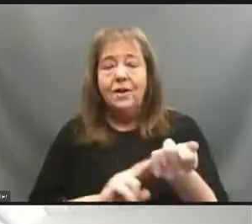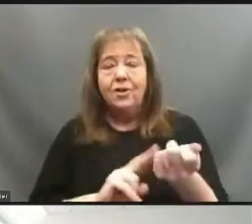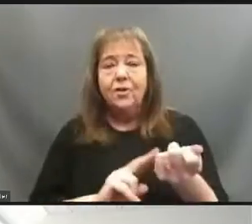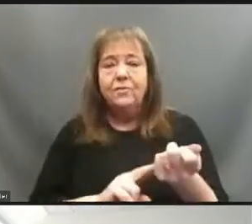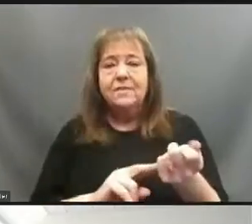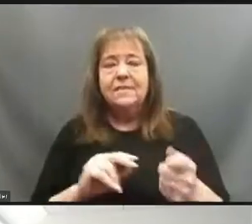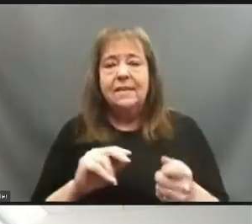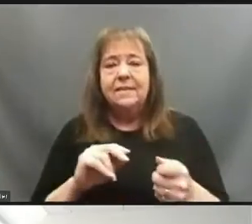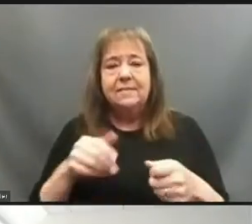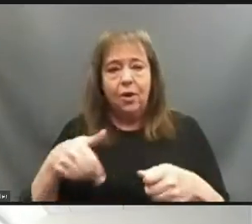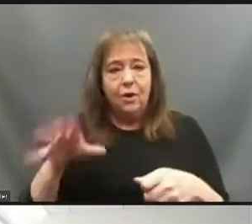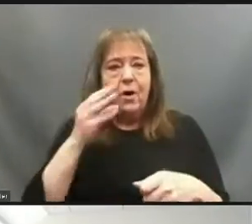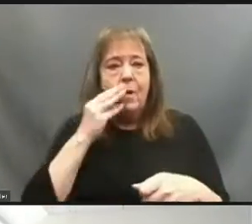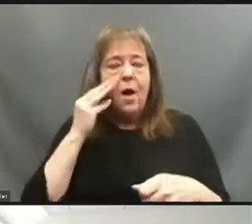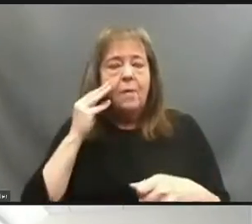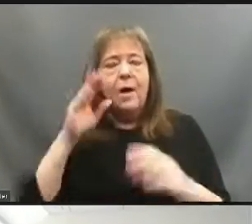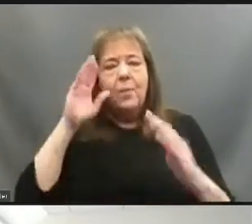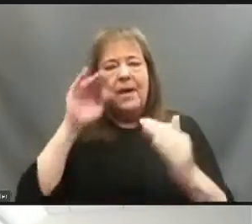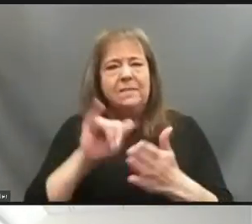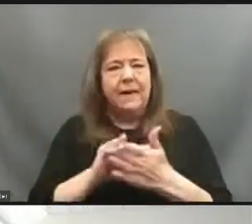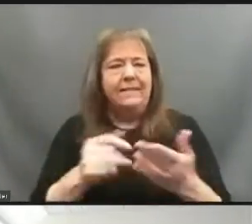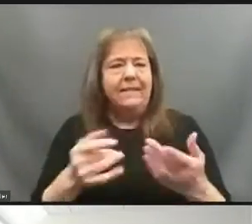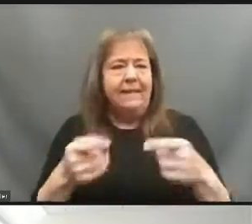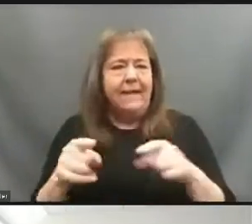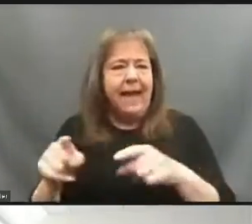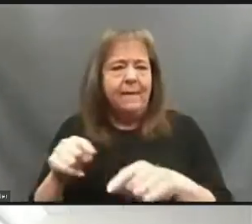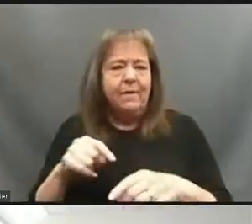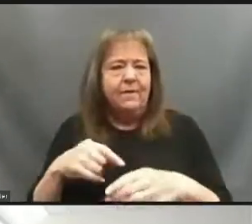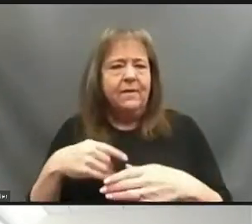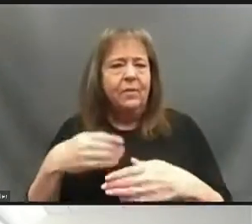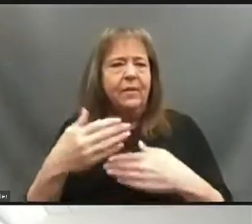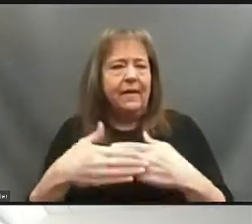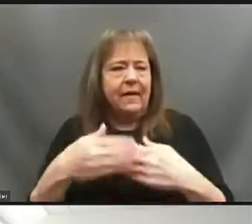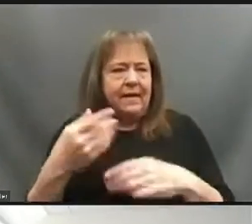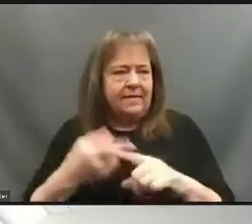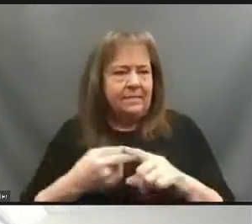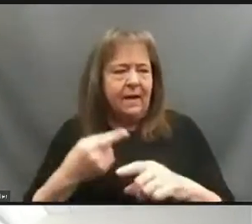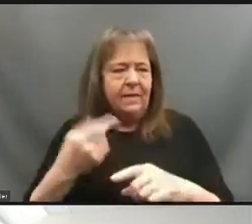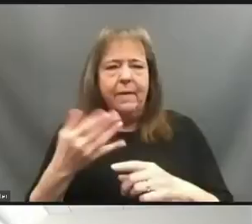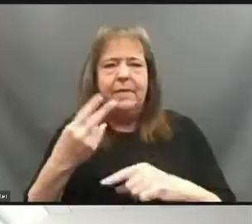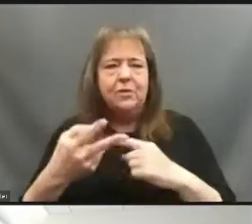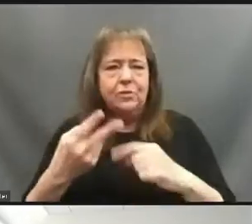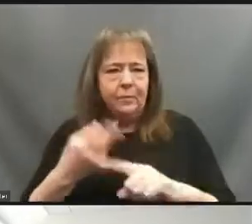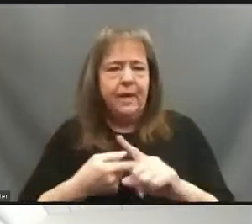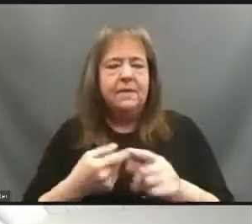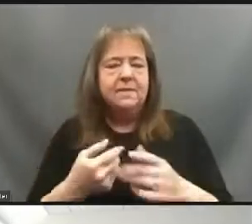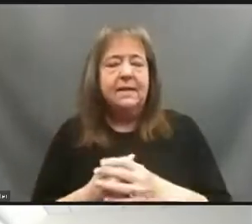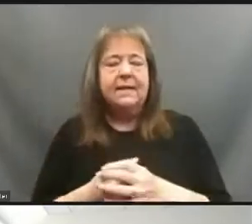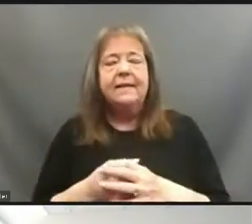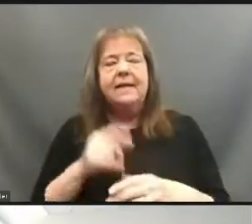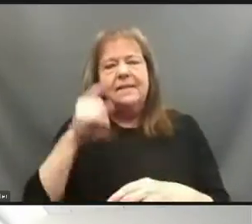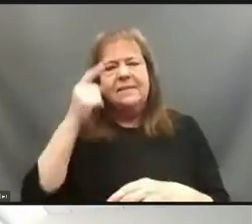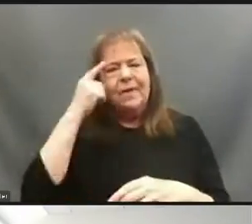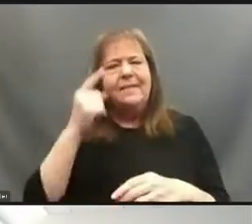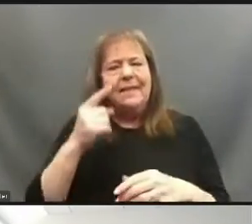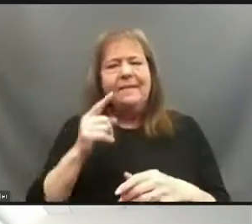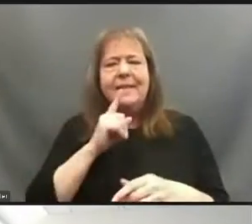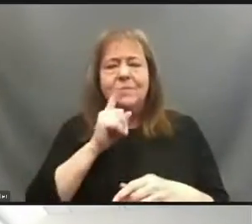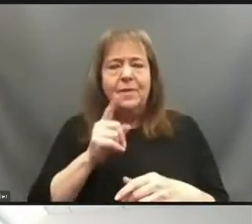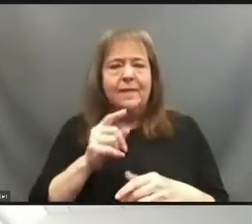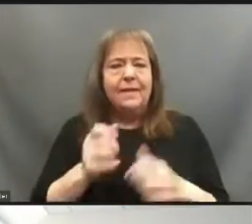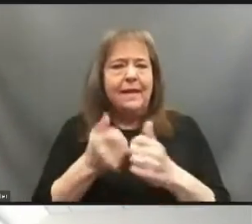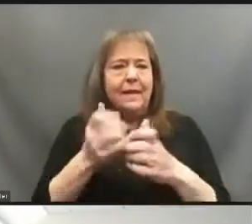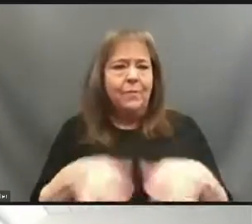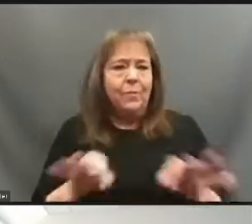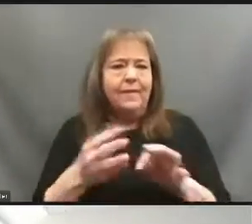happen probably over the next couple of months. So I think that really is the key here. I want to